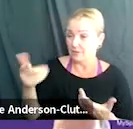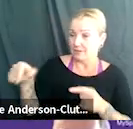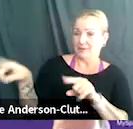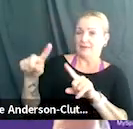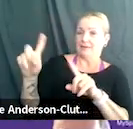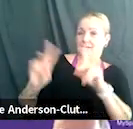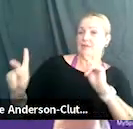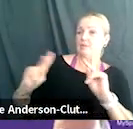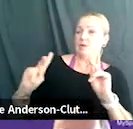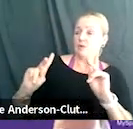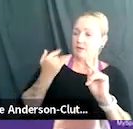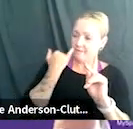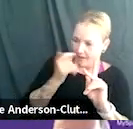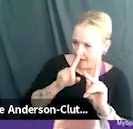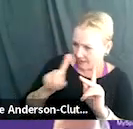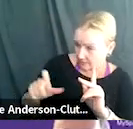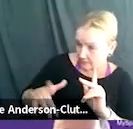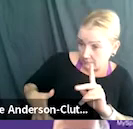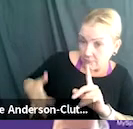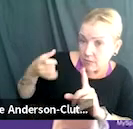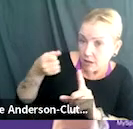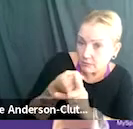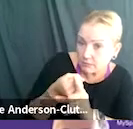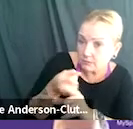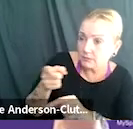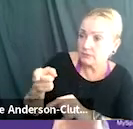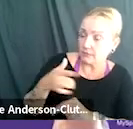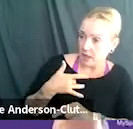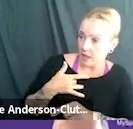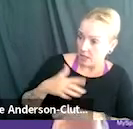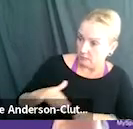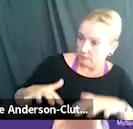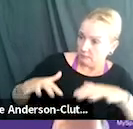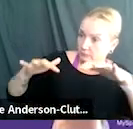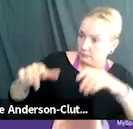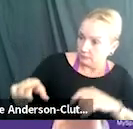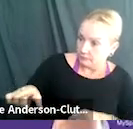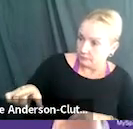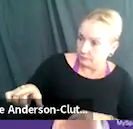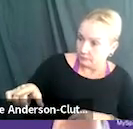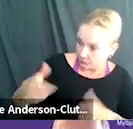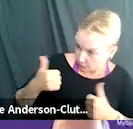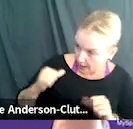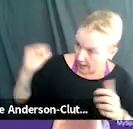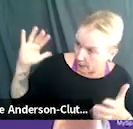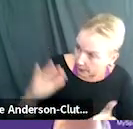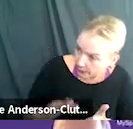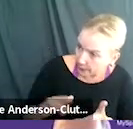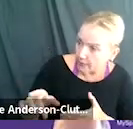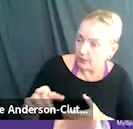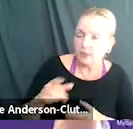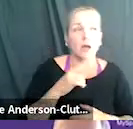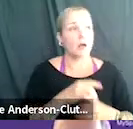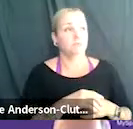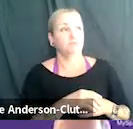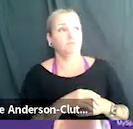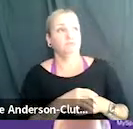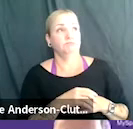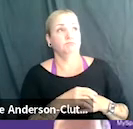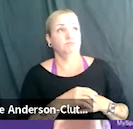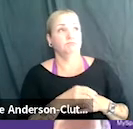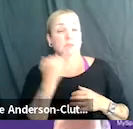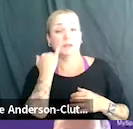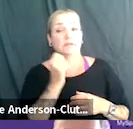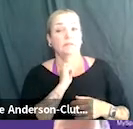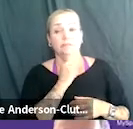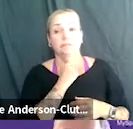so we don't know for sure that they're driven by anxiety or thoughts. And in fact, the medications that we use for treating these kind of